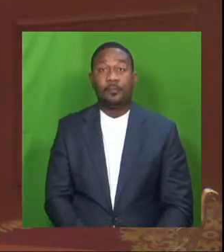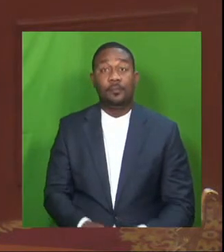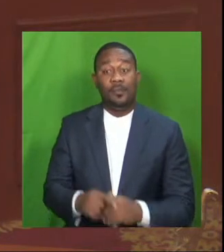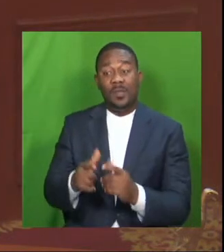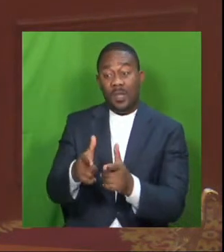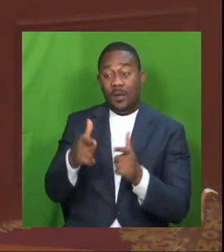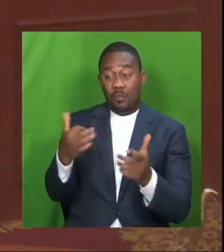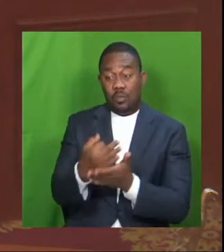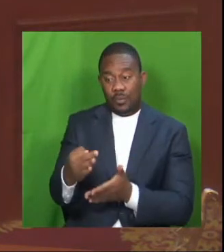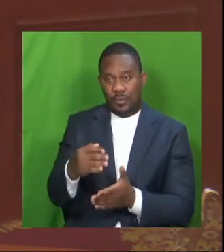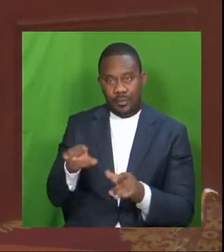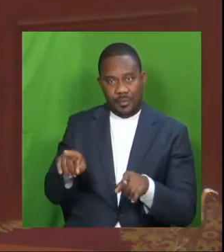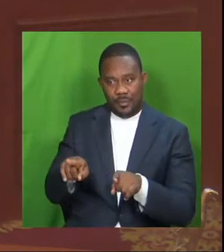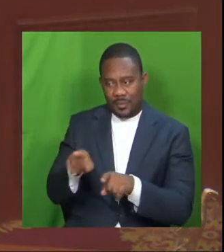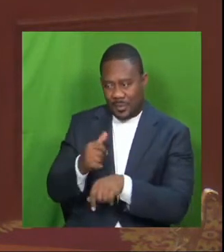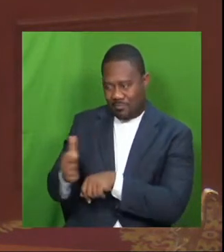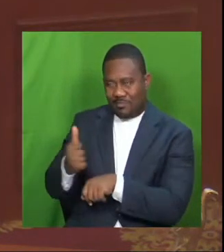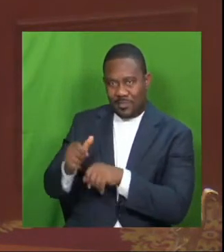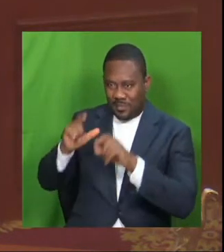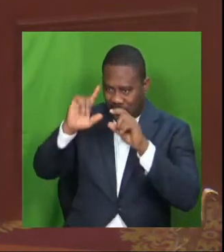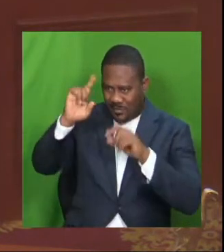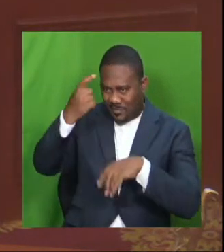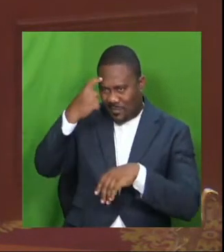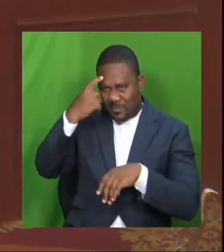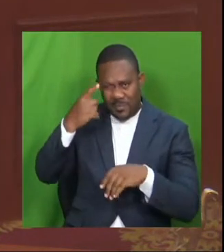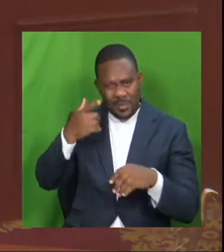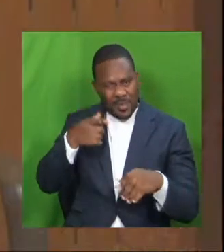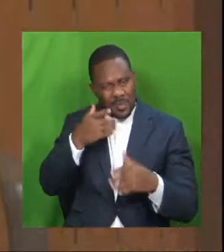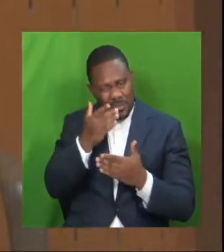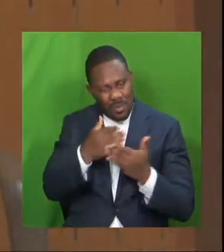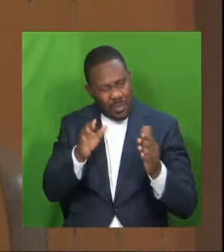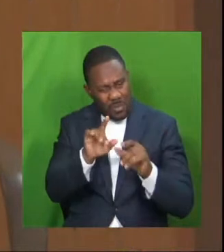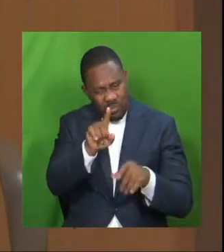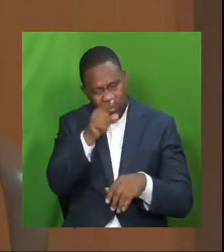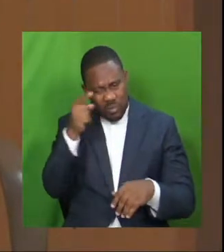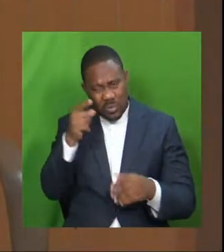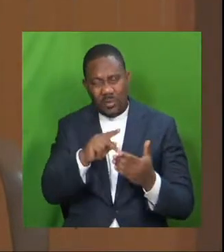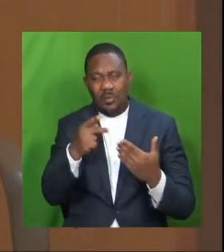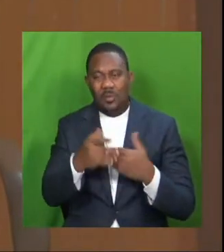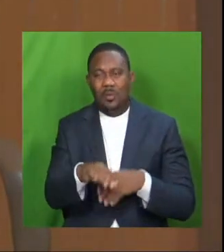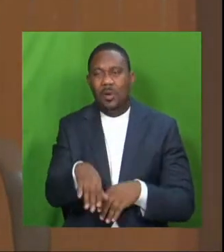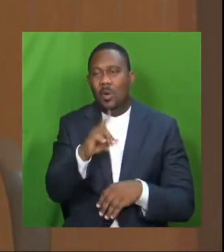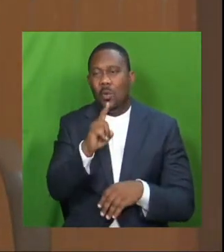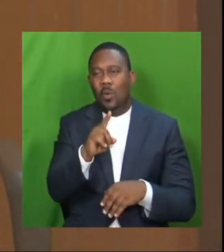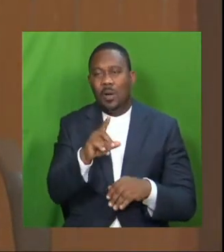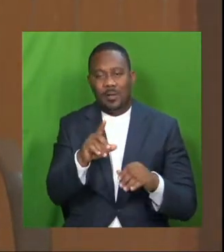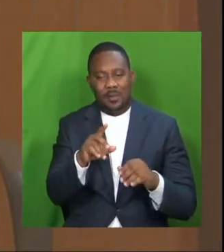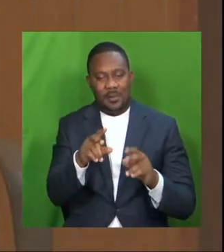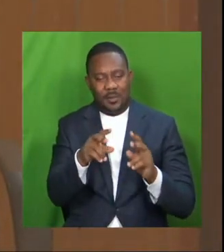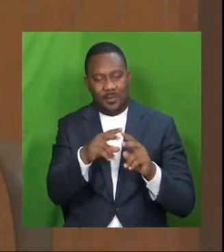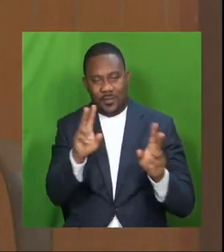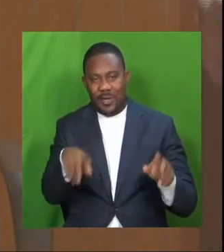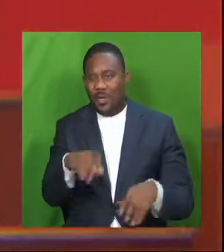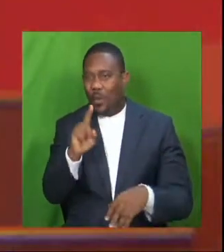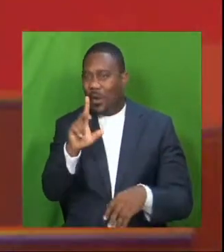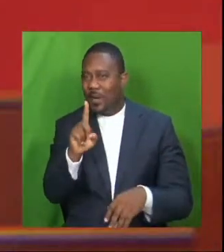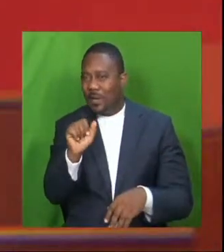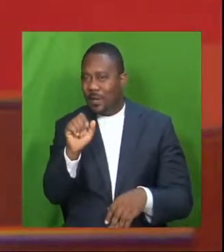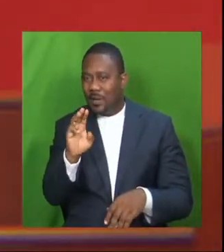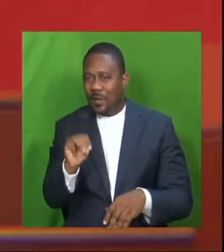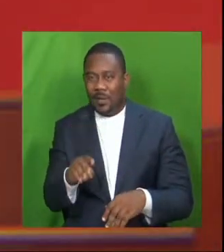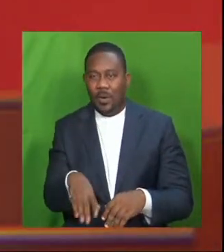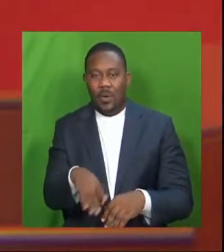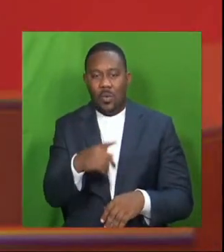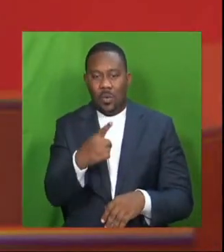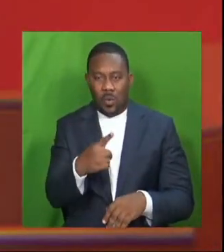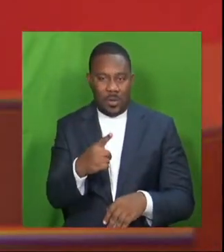to respect and complete several flagship programs such as the One Village, One Dam, and then $1 million per